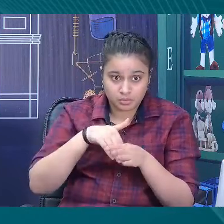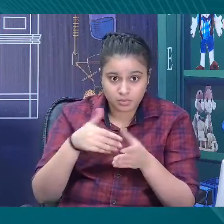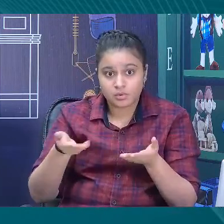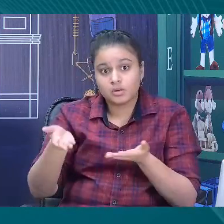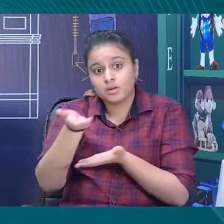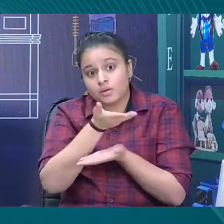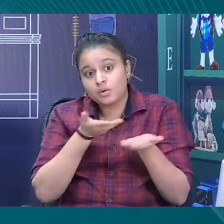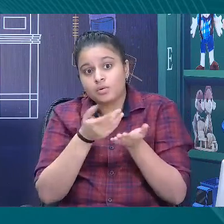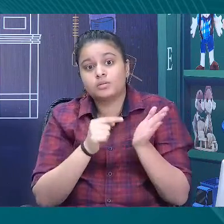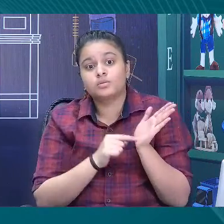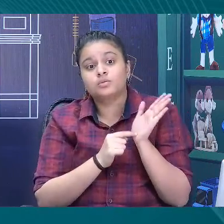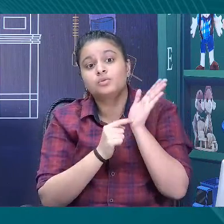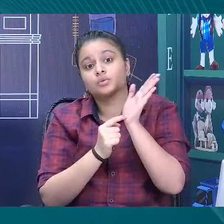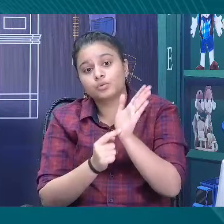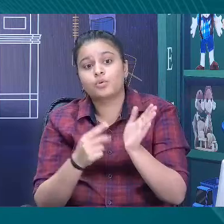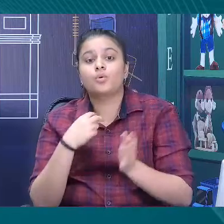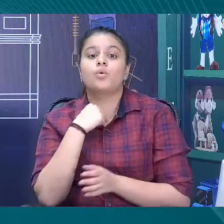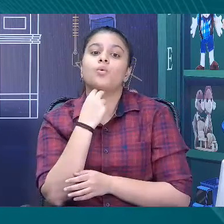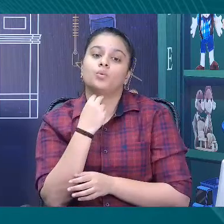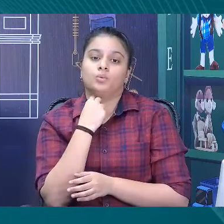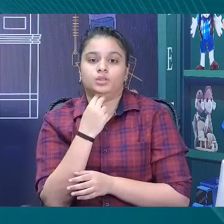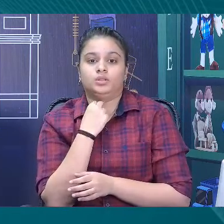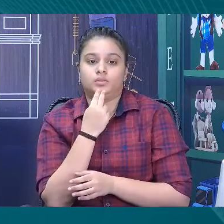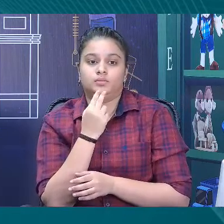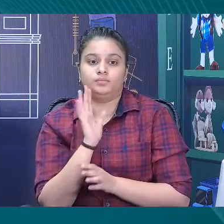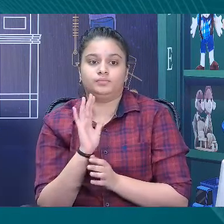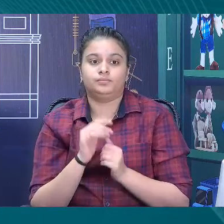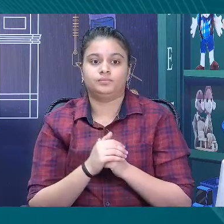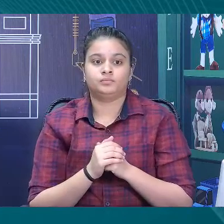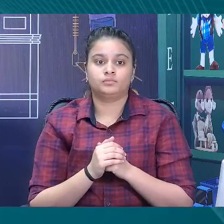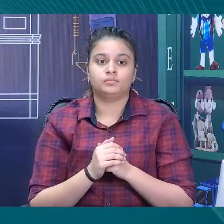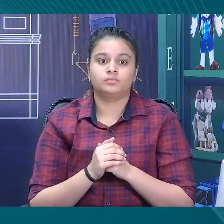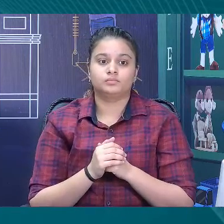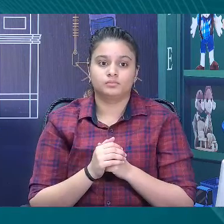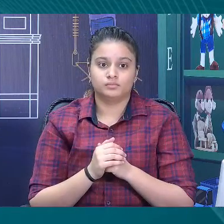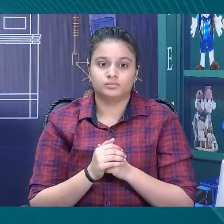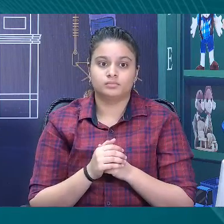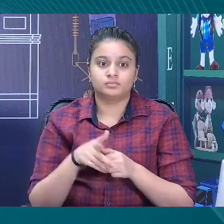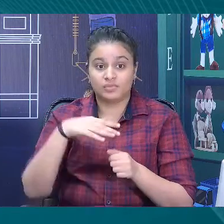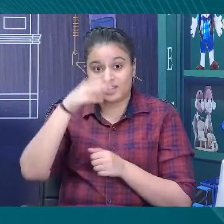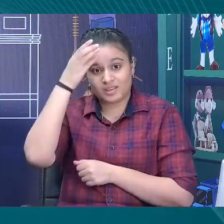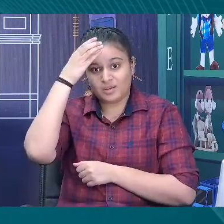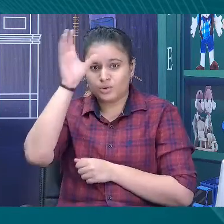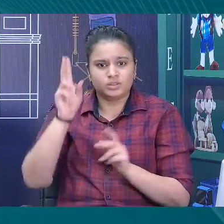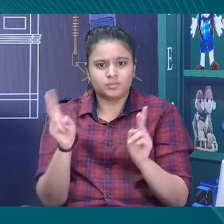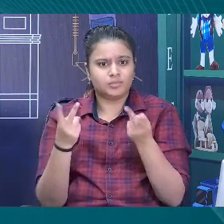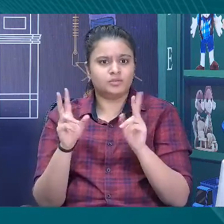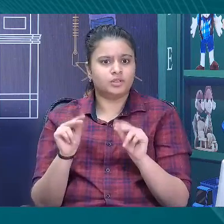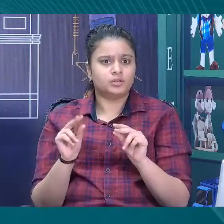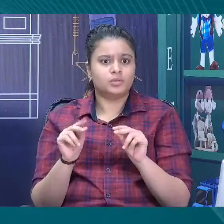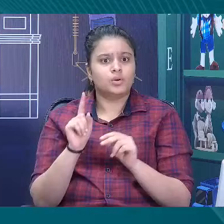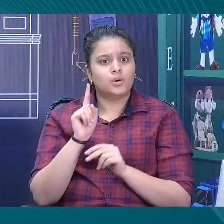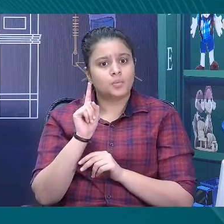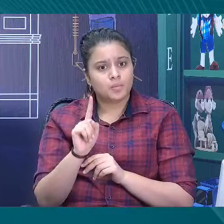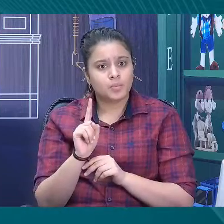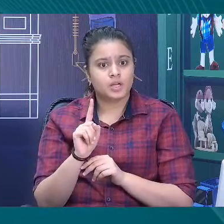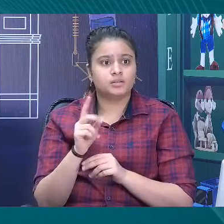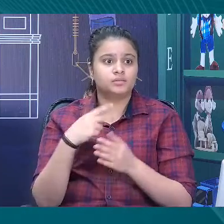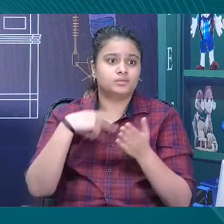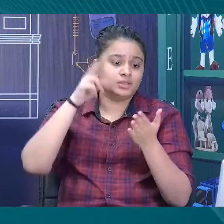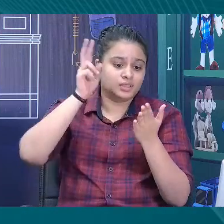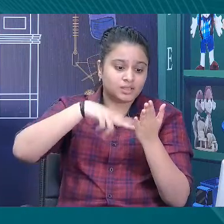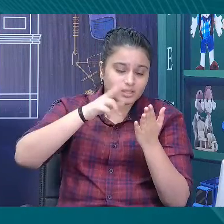can represent orally if she wants later, Absolutely. So her concepts won't be any different, but her actual